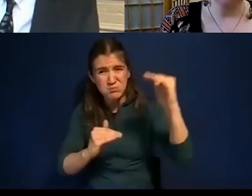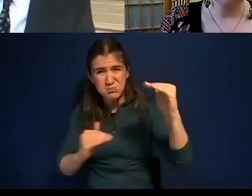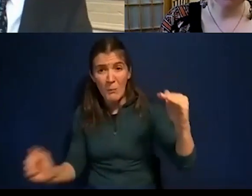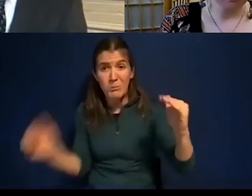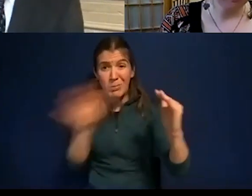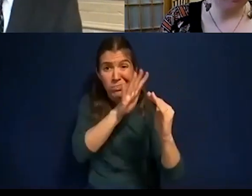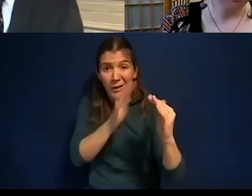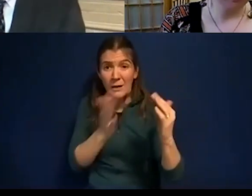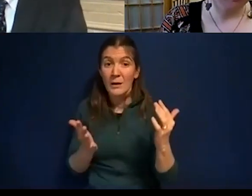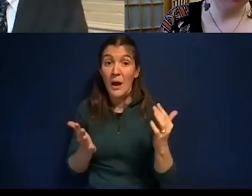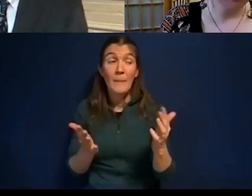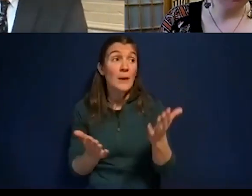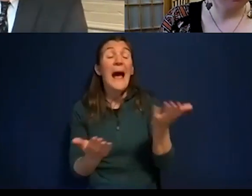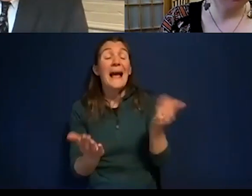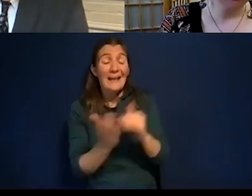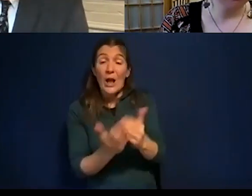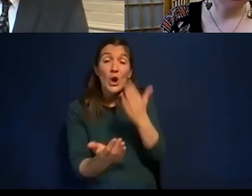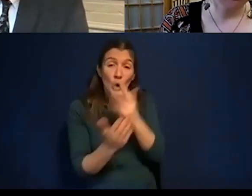I think it's a great location,